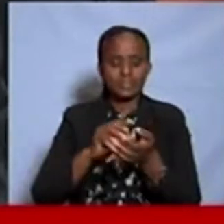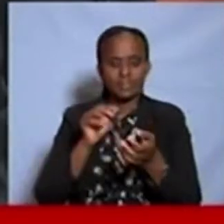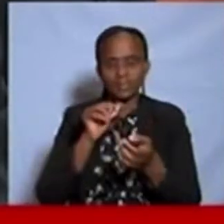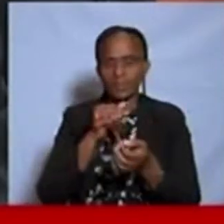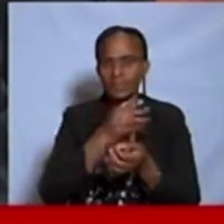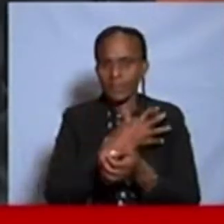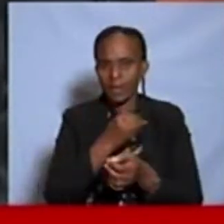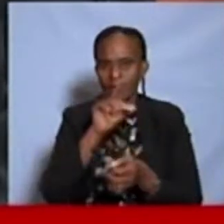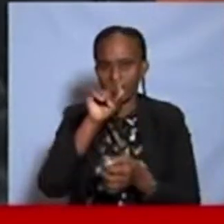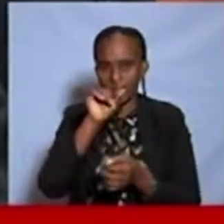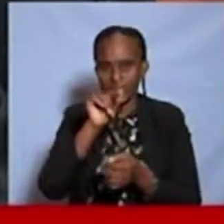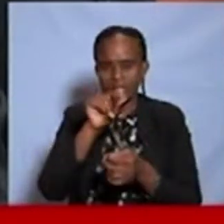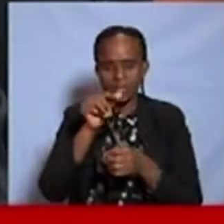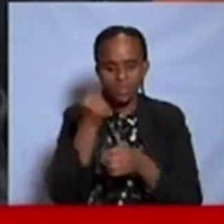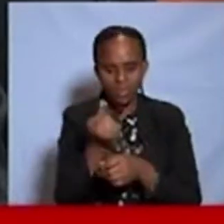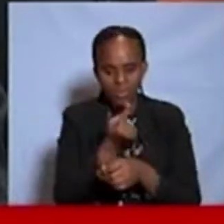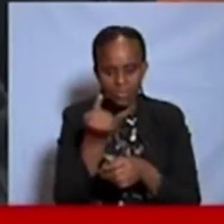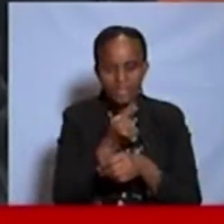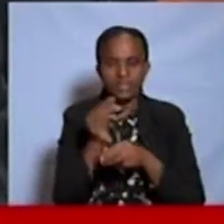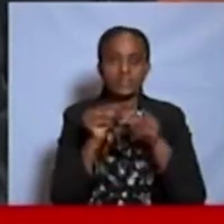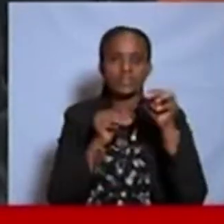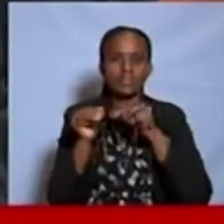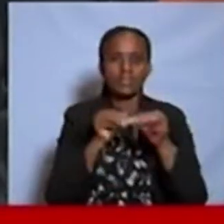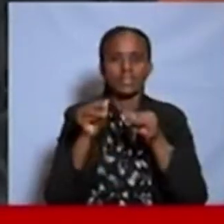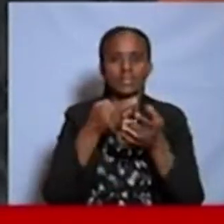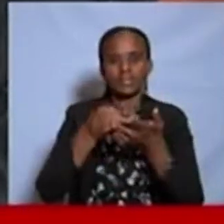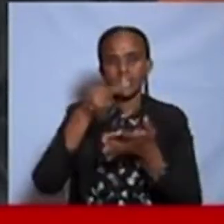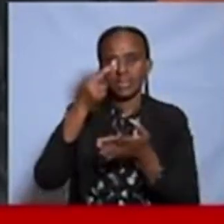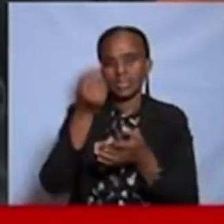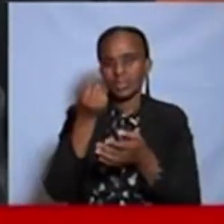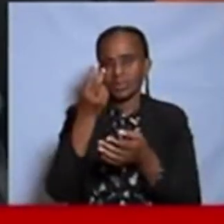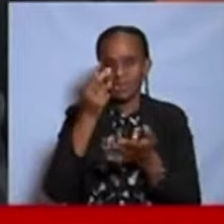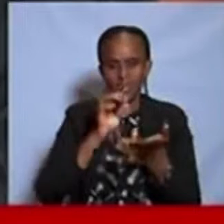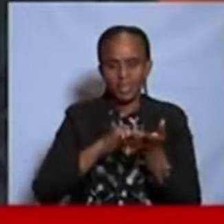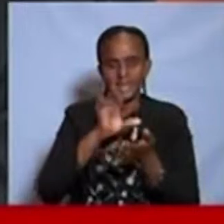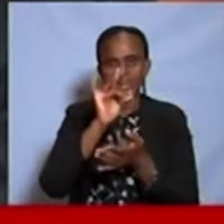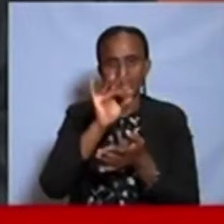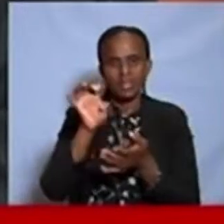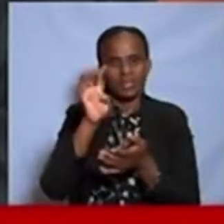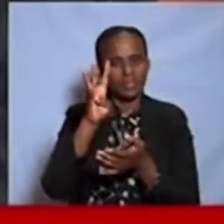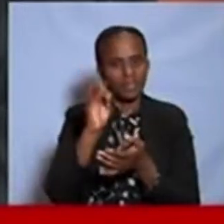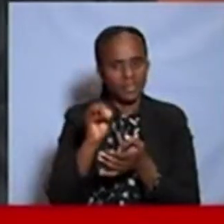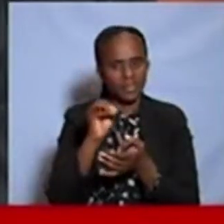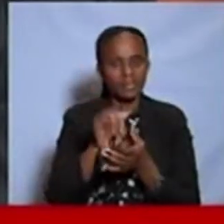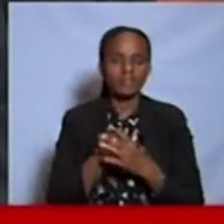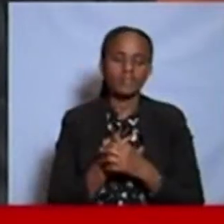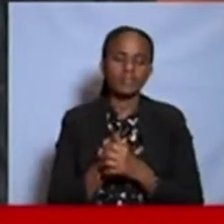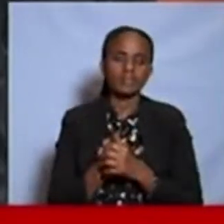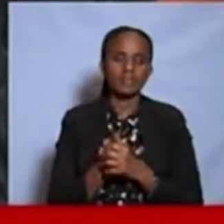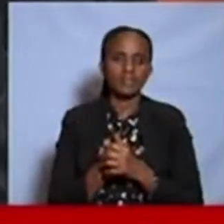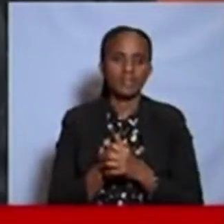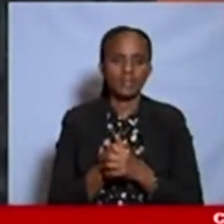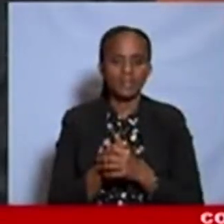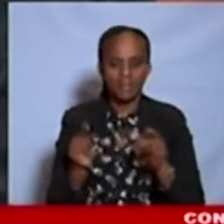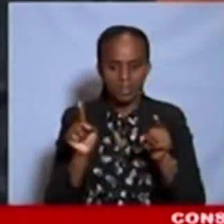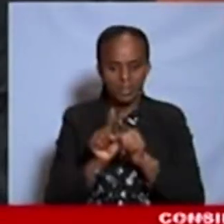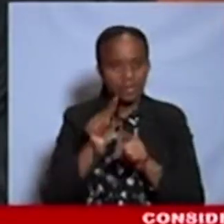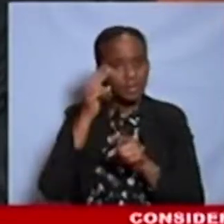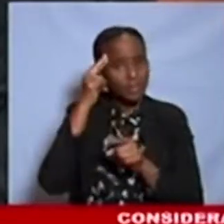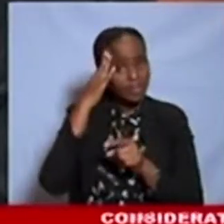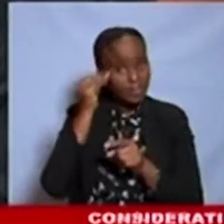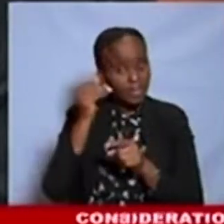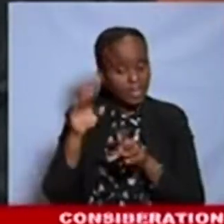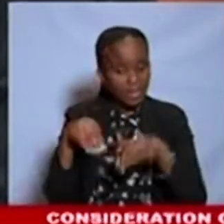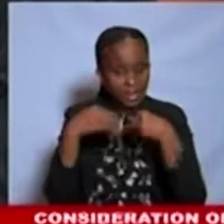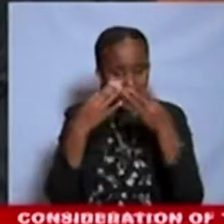76,020. You only managed to raise 12,840. And the reason you have given